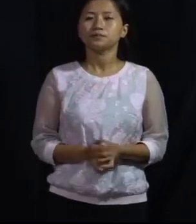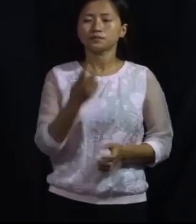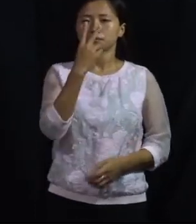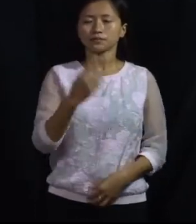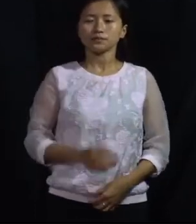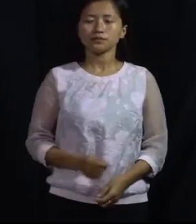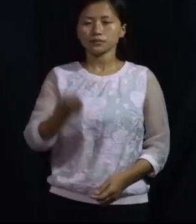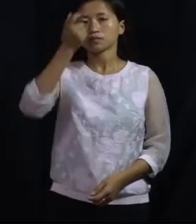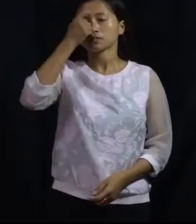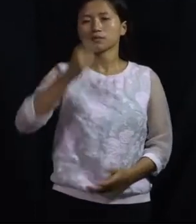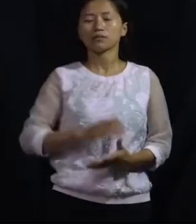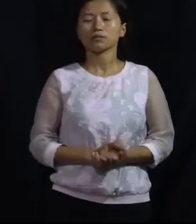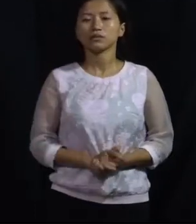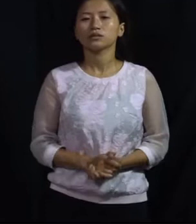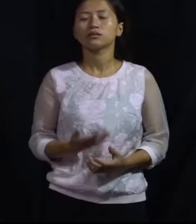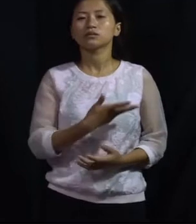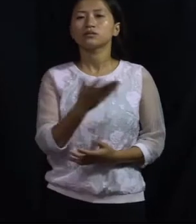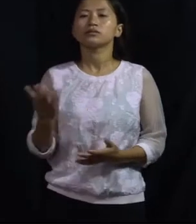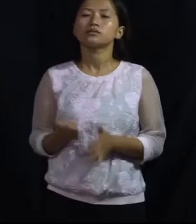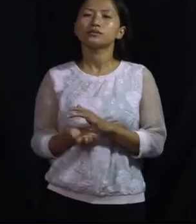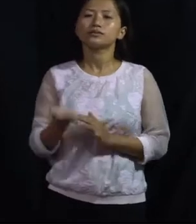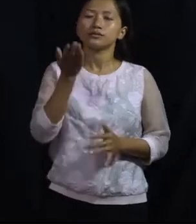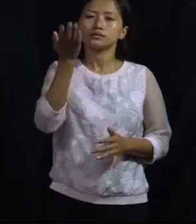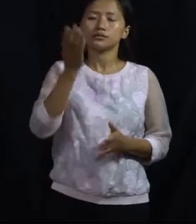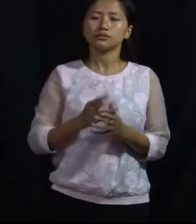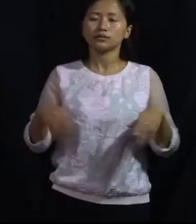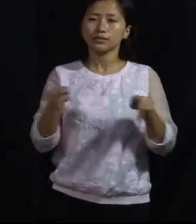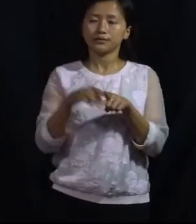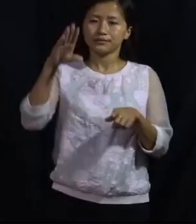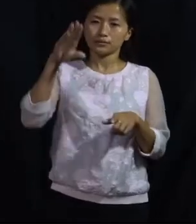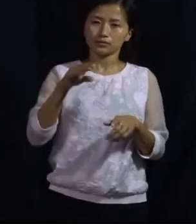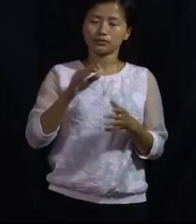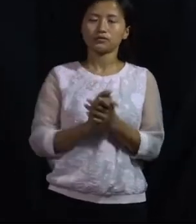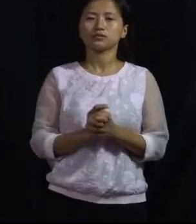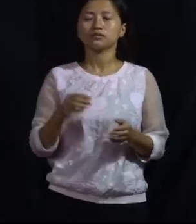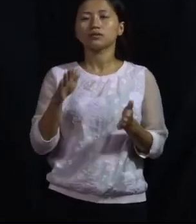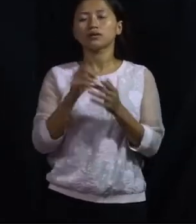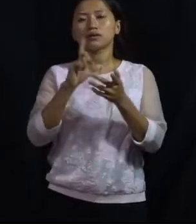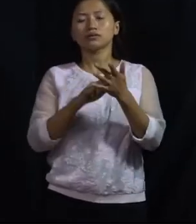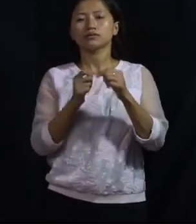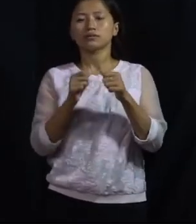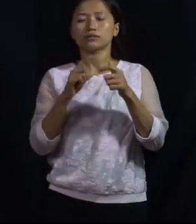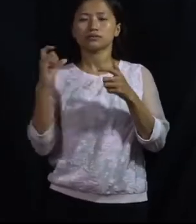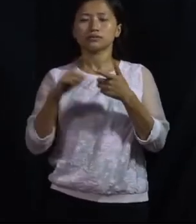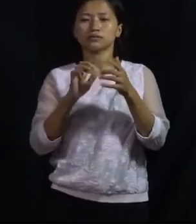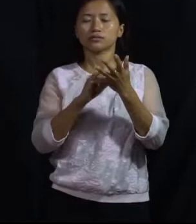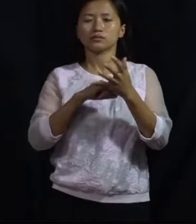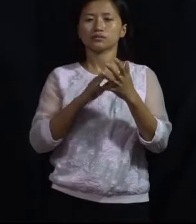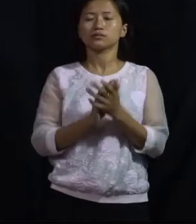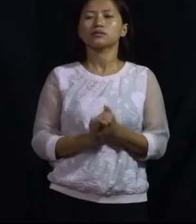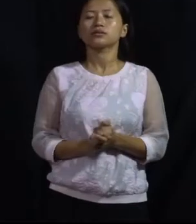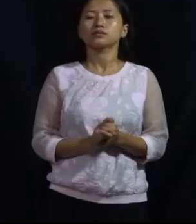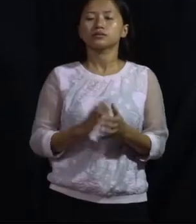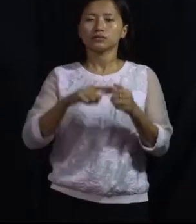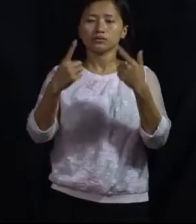this problem, there are increase and decrease in the value of assets and liabilities that you already know, but in